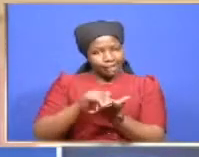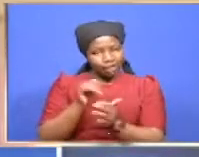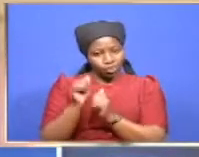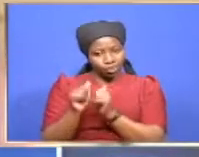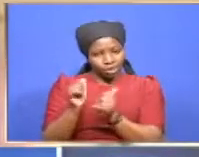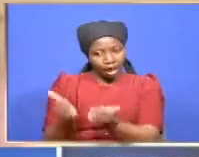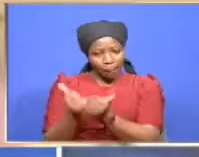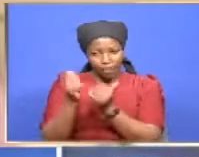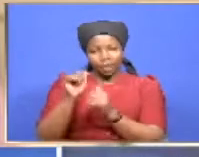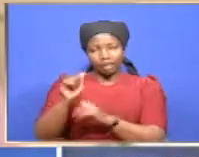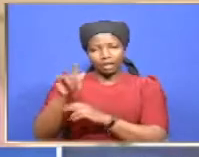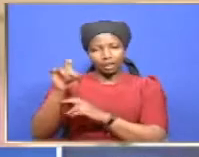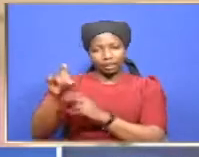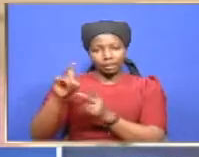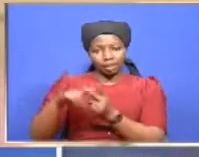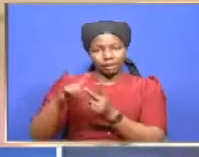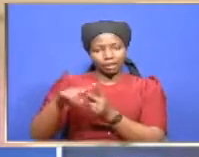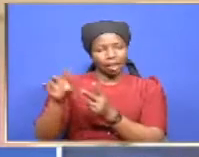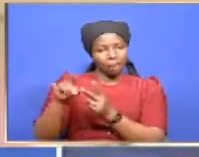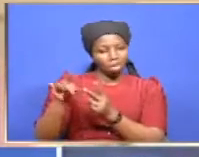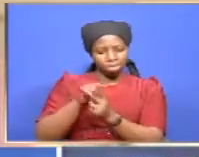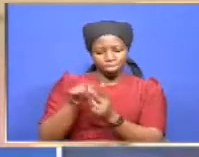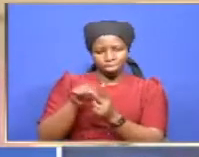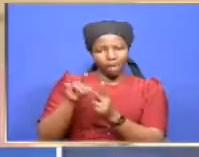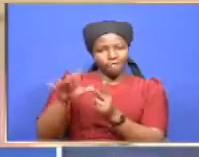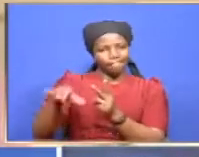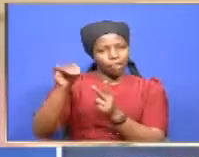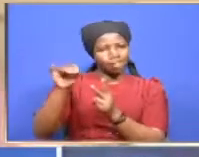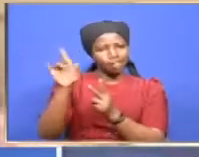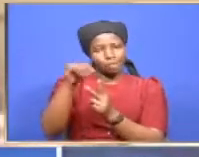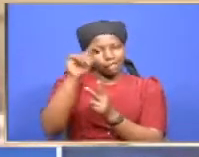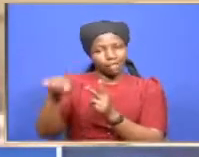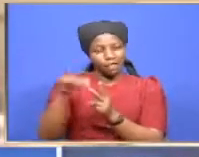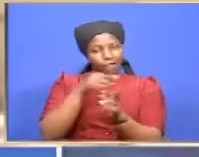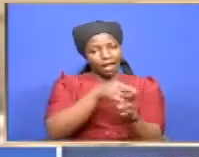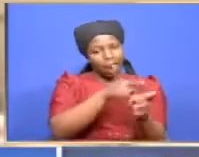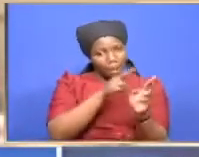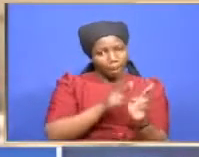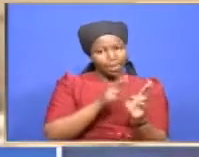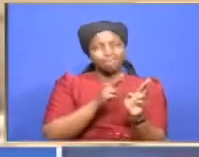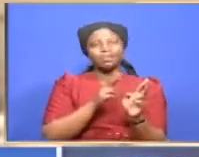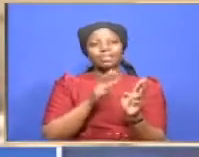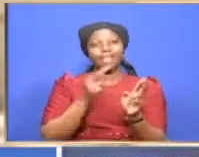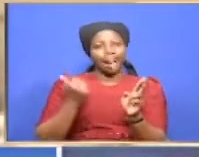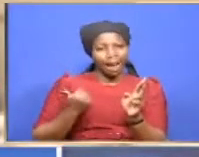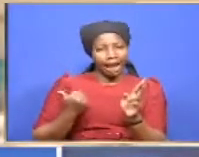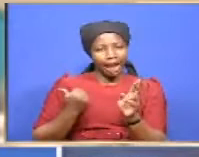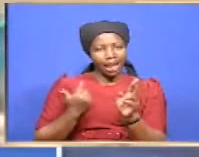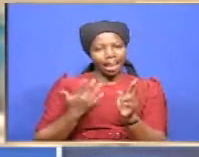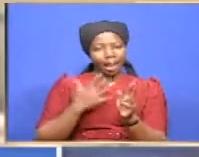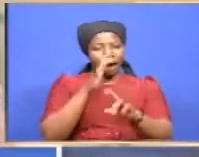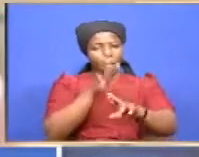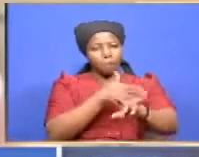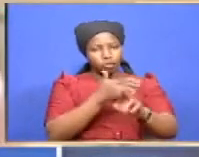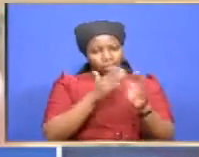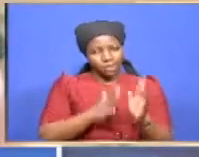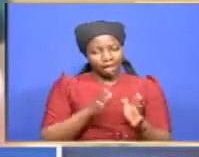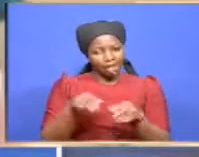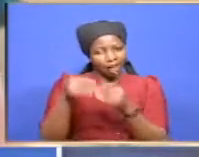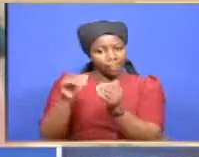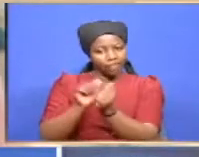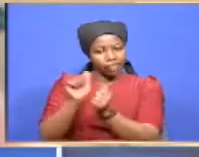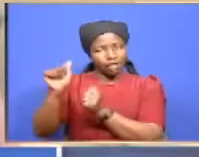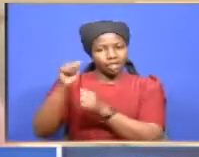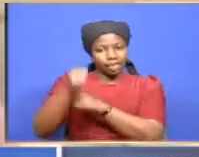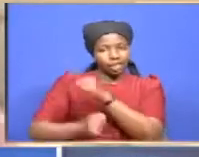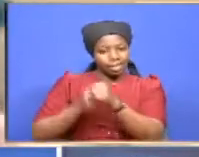had been found guilty of gang raping a young female musician at their apartment and were handed a 15 years jail